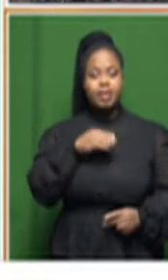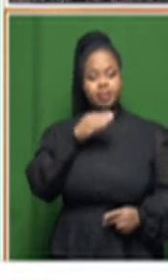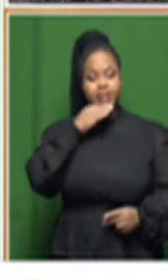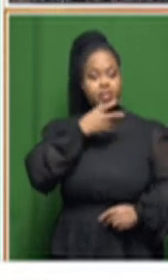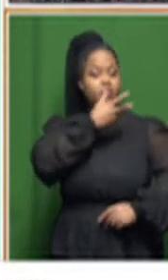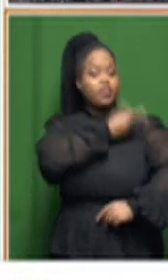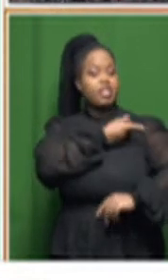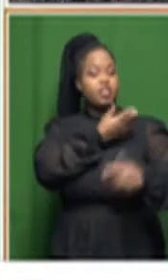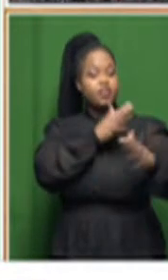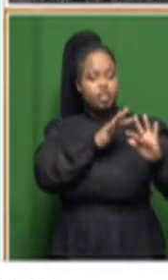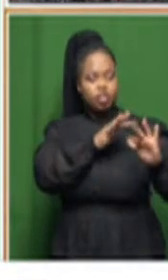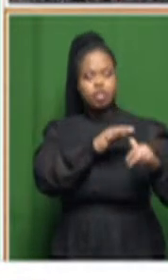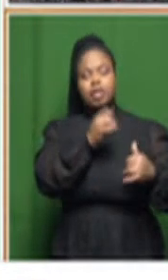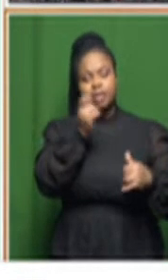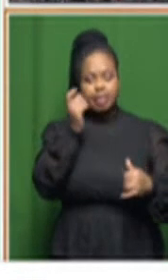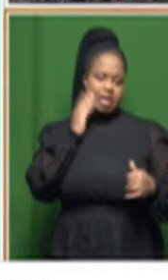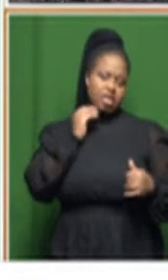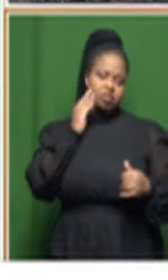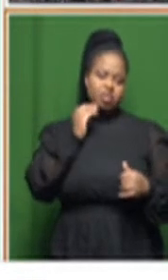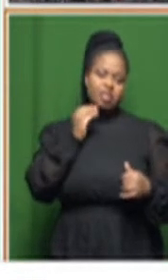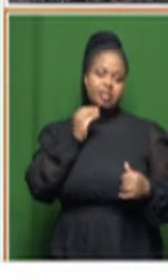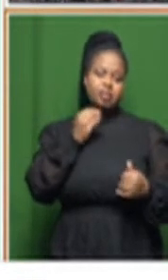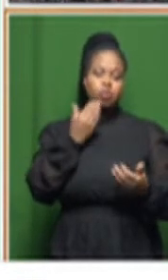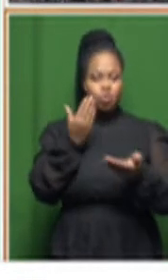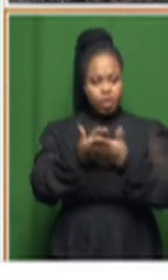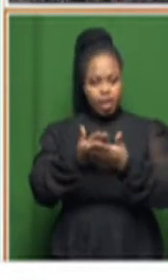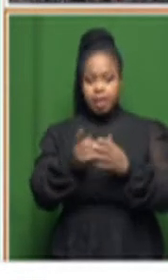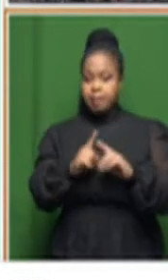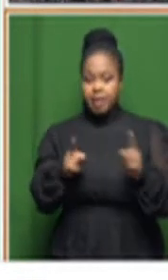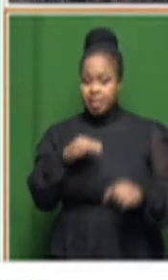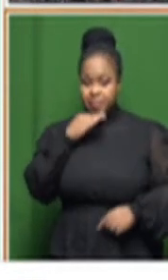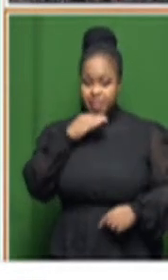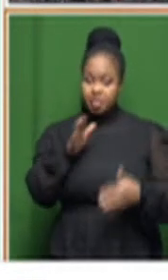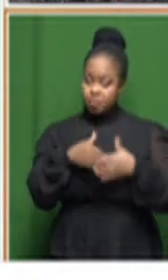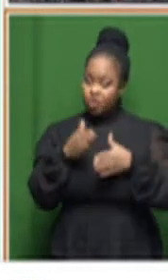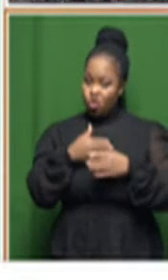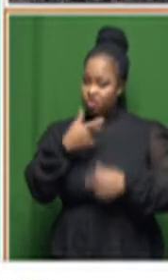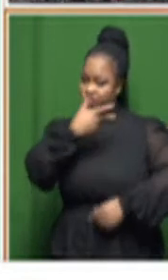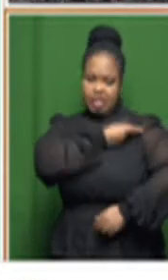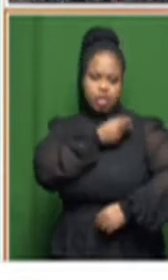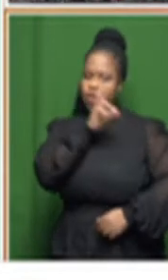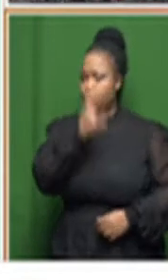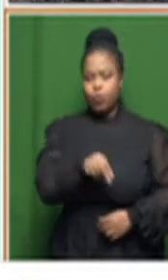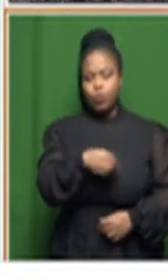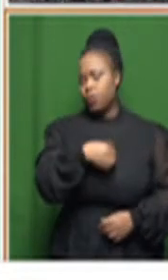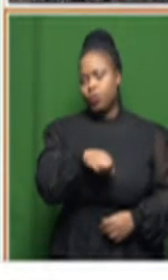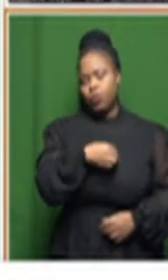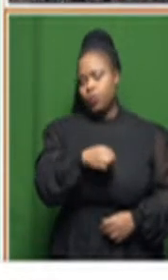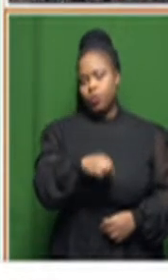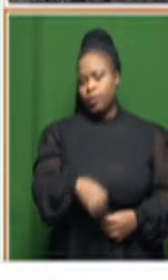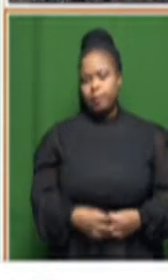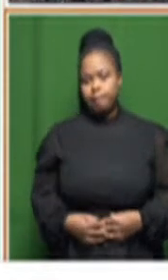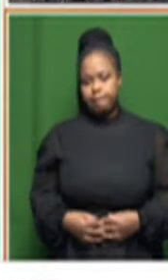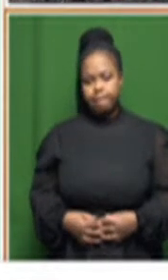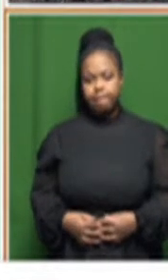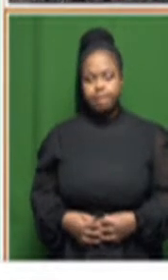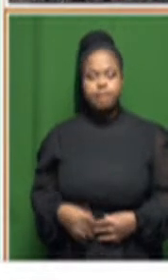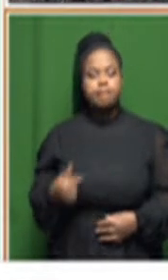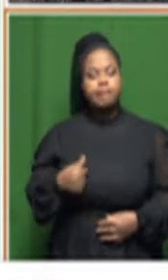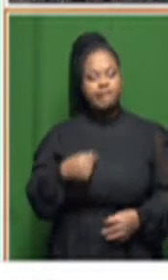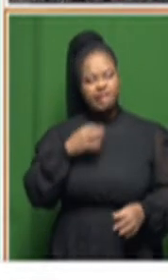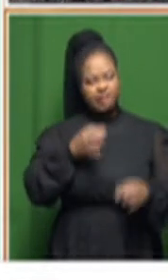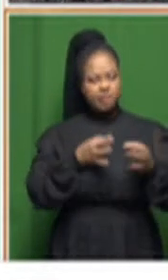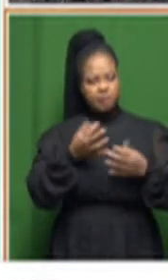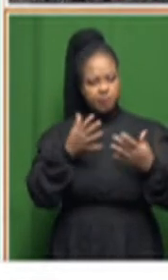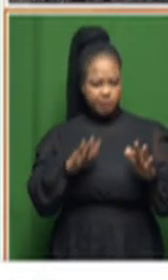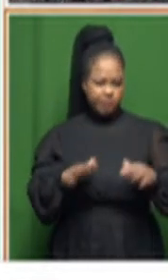after vaccination, but it wasn't caused by the vaccine or the vaccination process. And as I said,